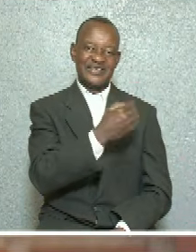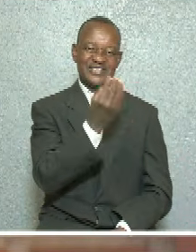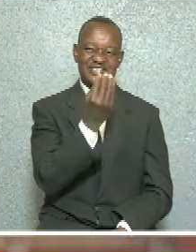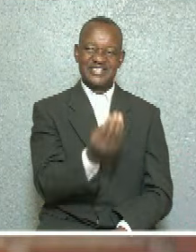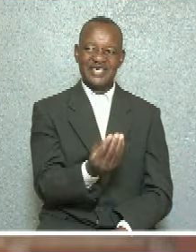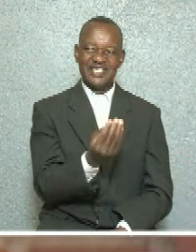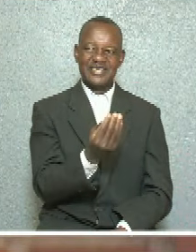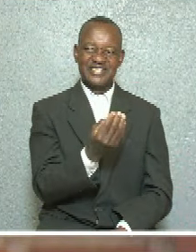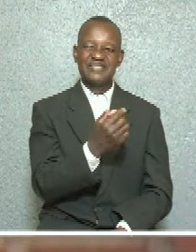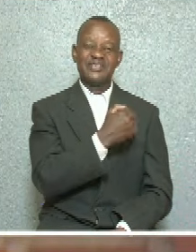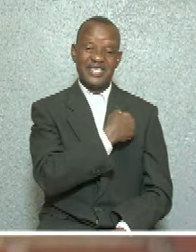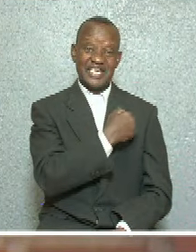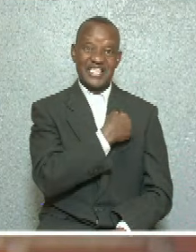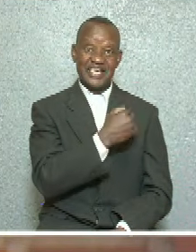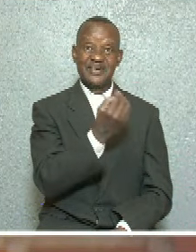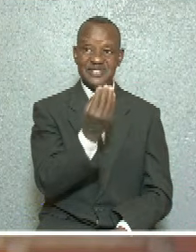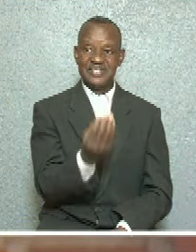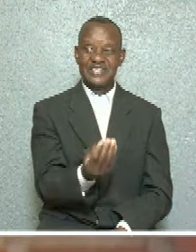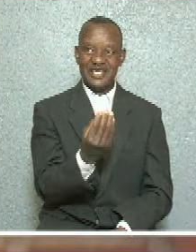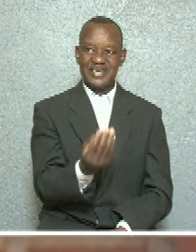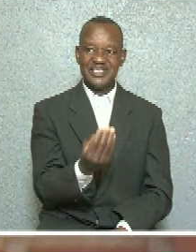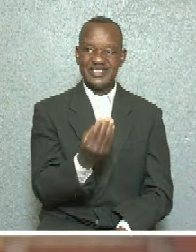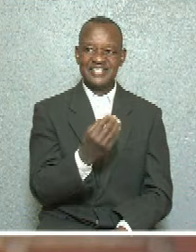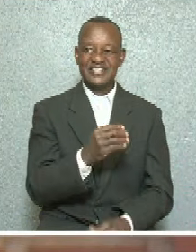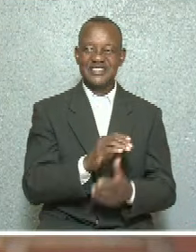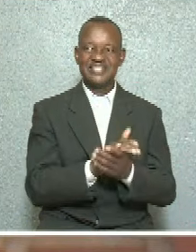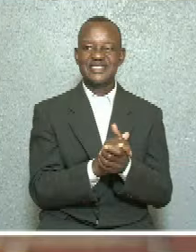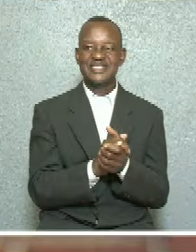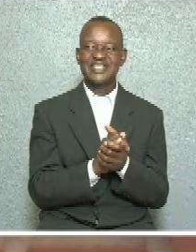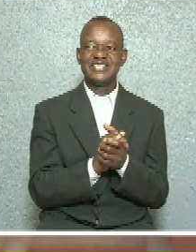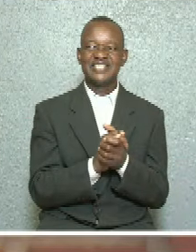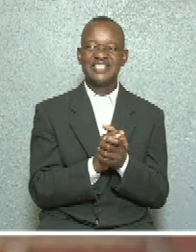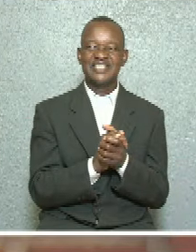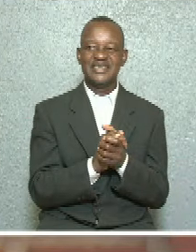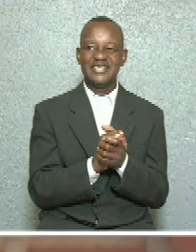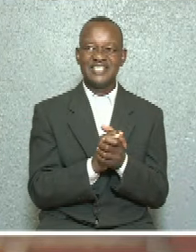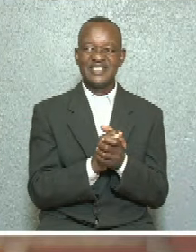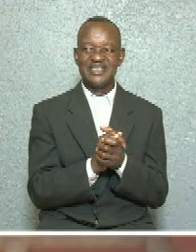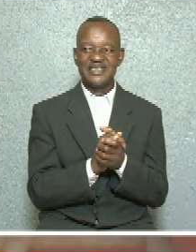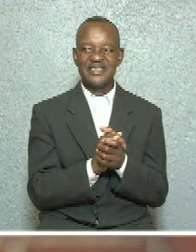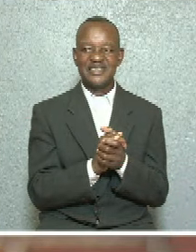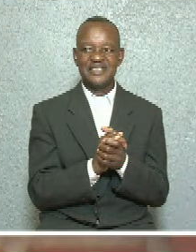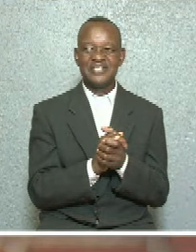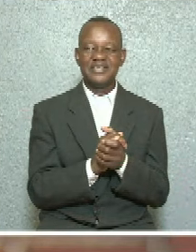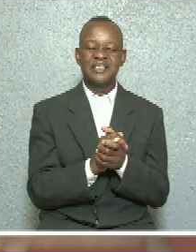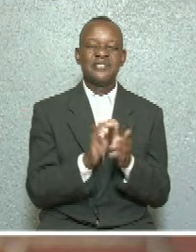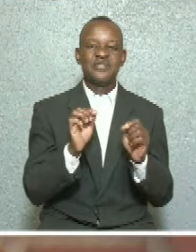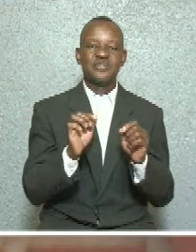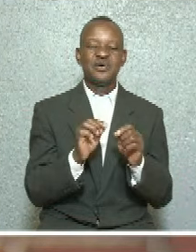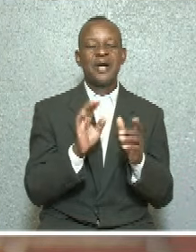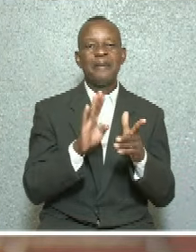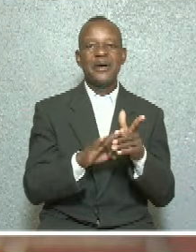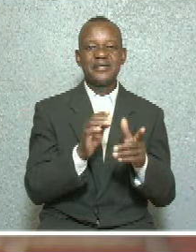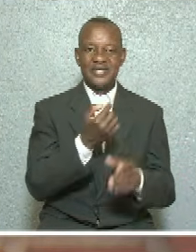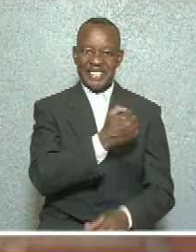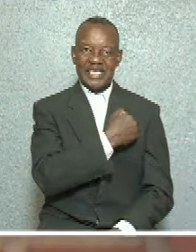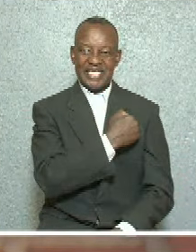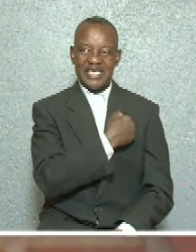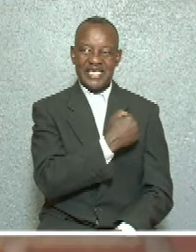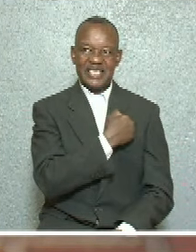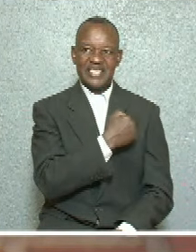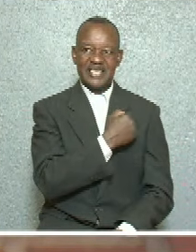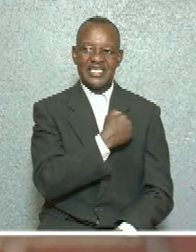there's this conversation that we are empowering girls too much and leaving out the boy child, which I don't agree with. I think we can